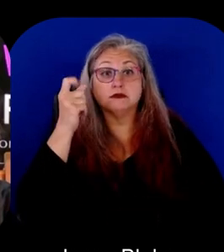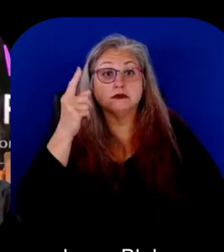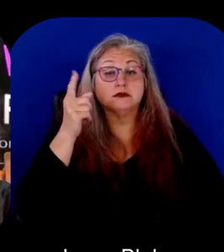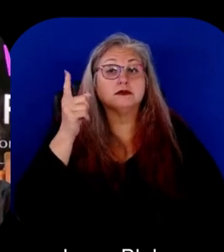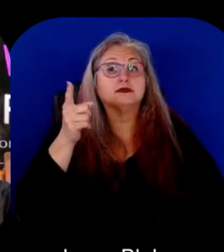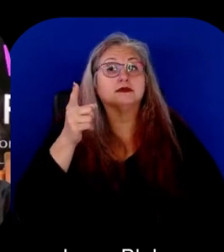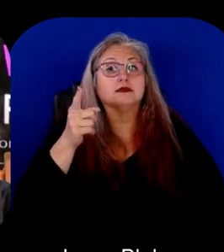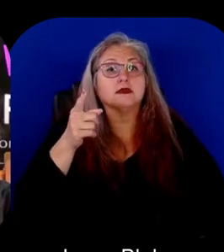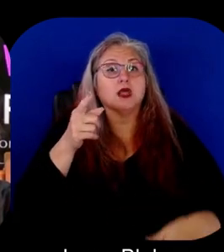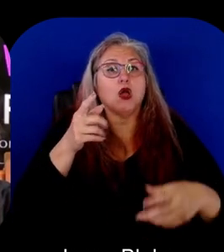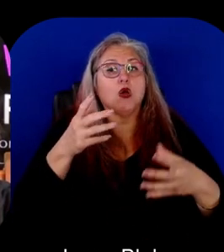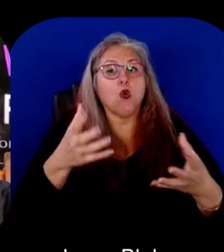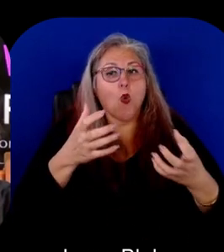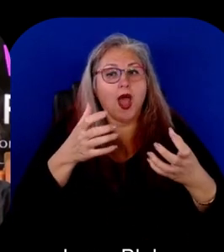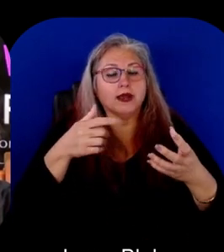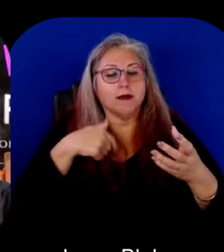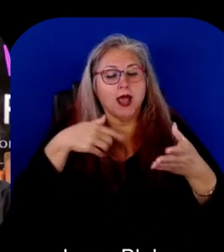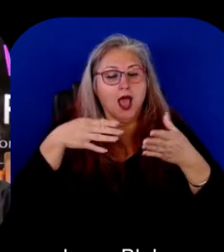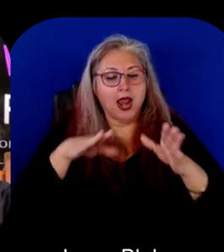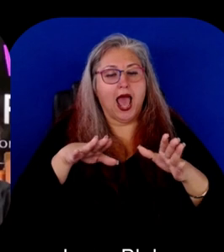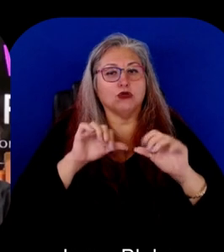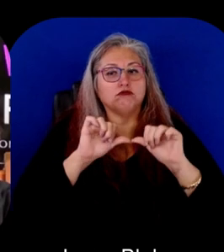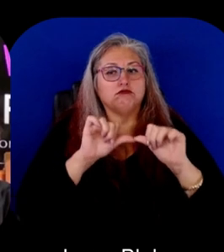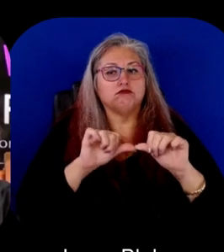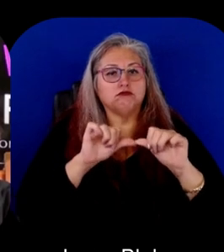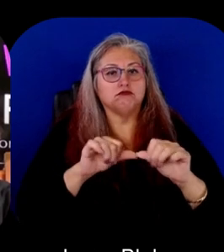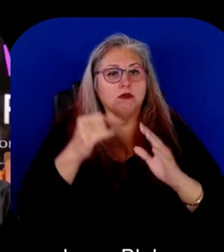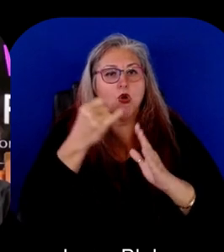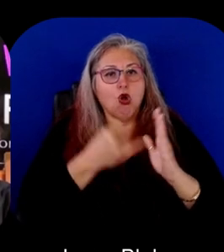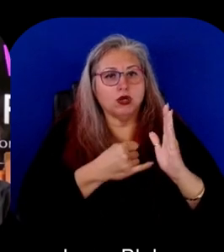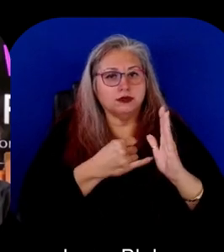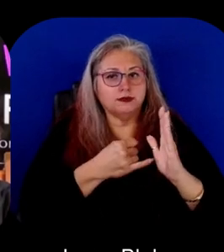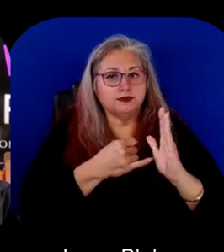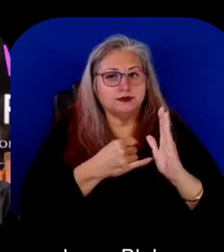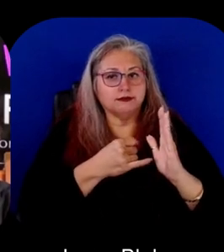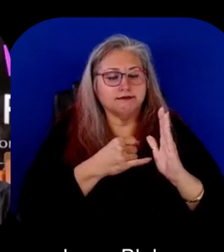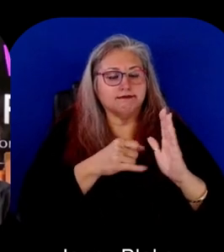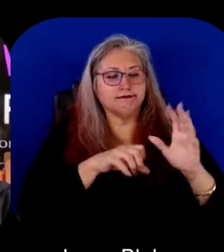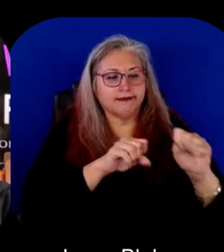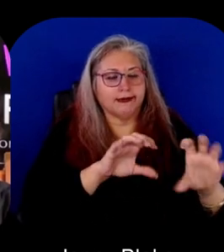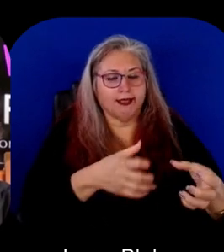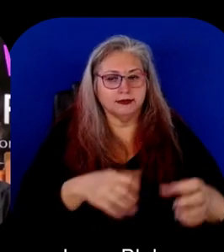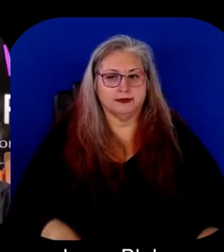she would be allowed to pursue her arts classes.